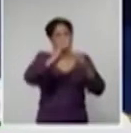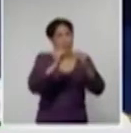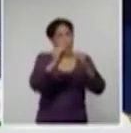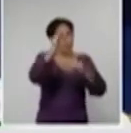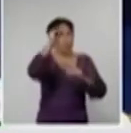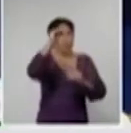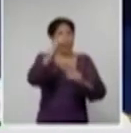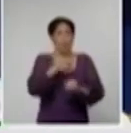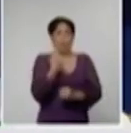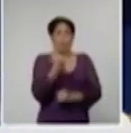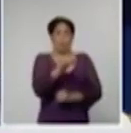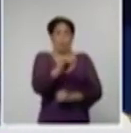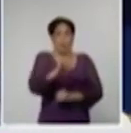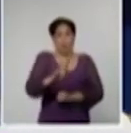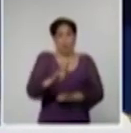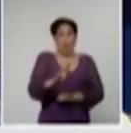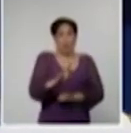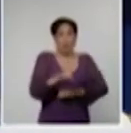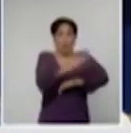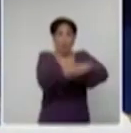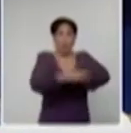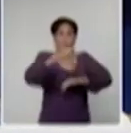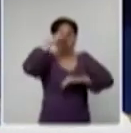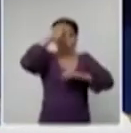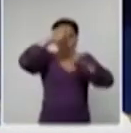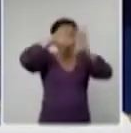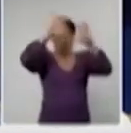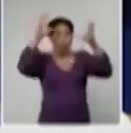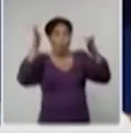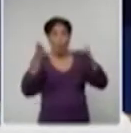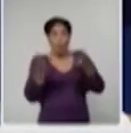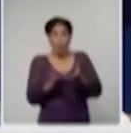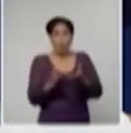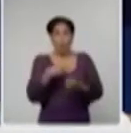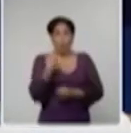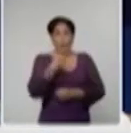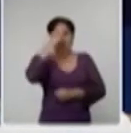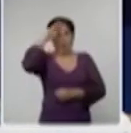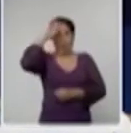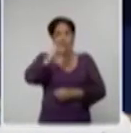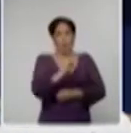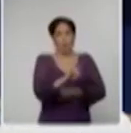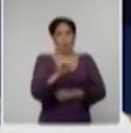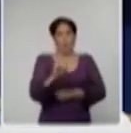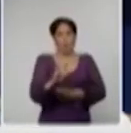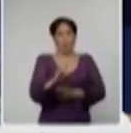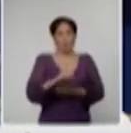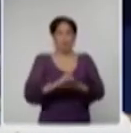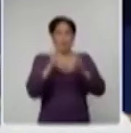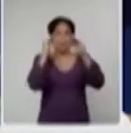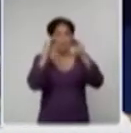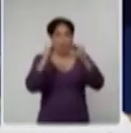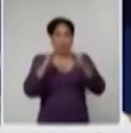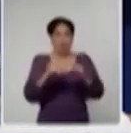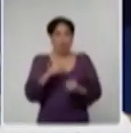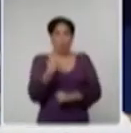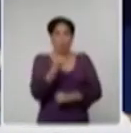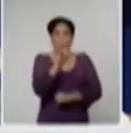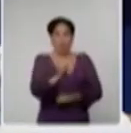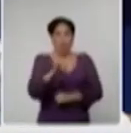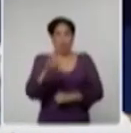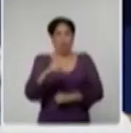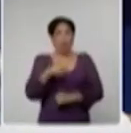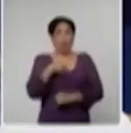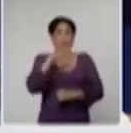largest number of confirmed cases was in April, when we